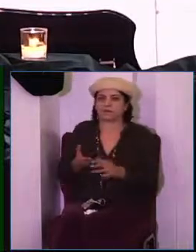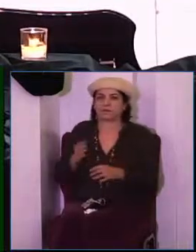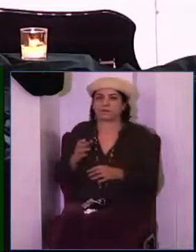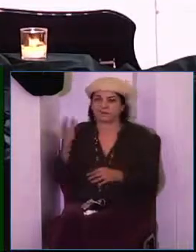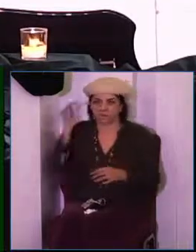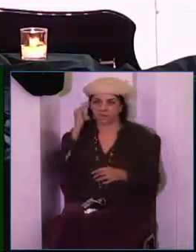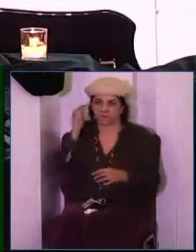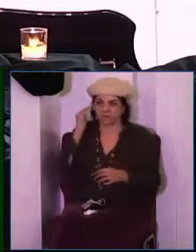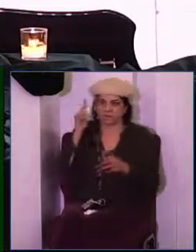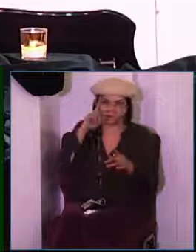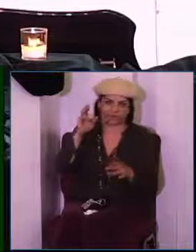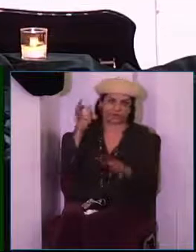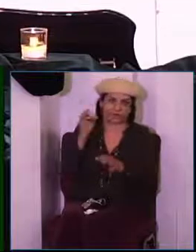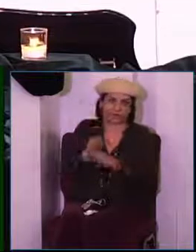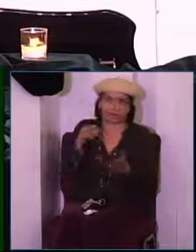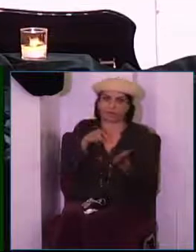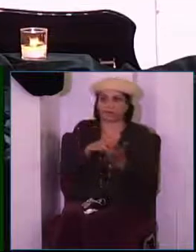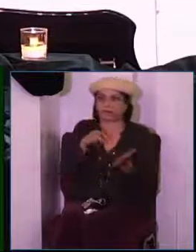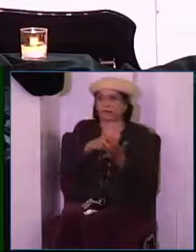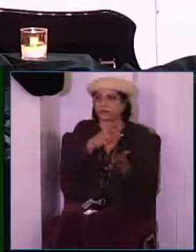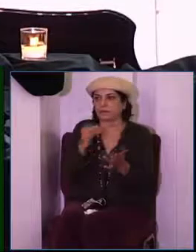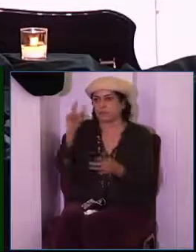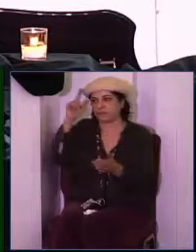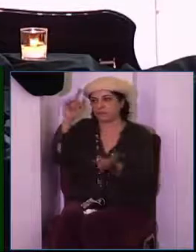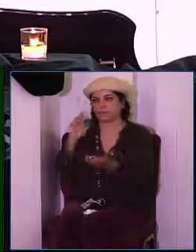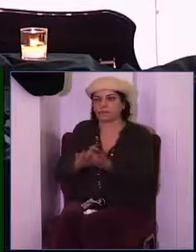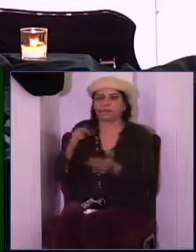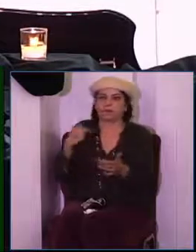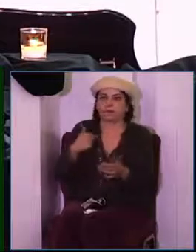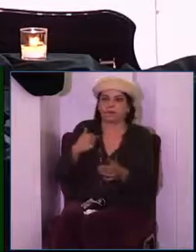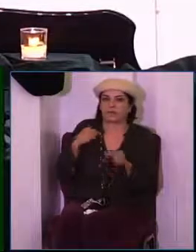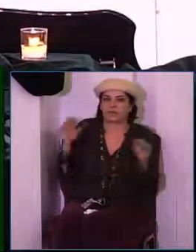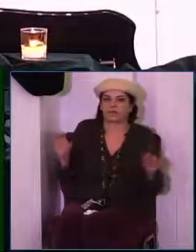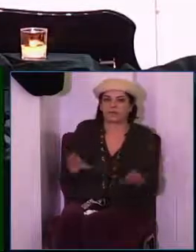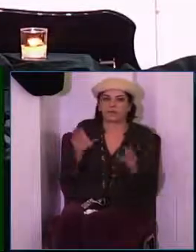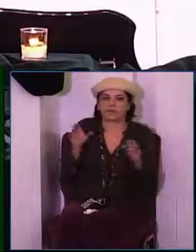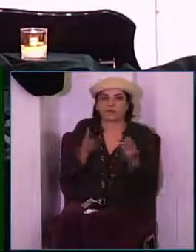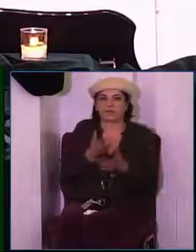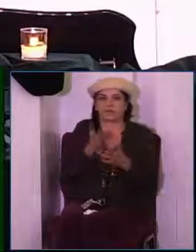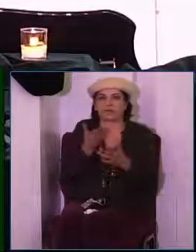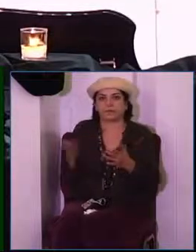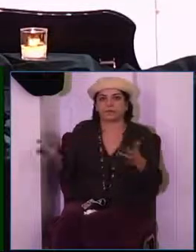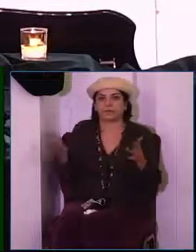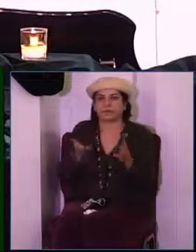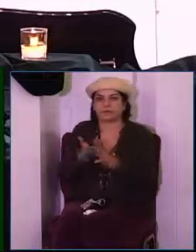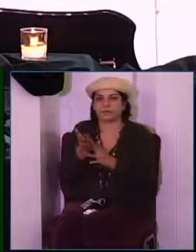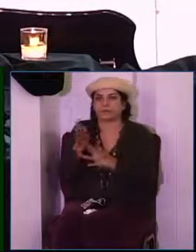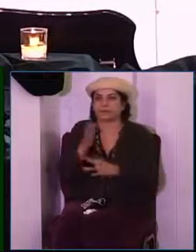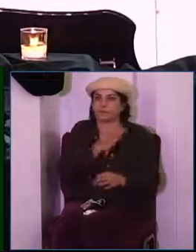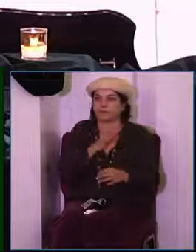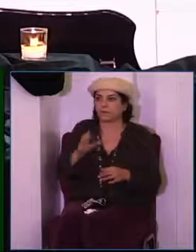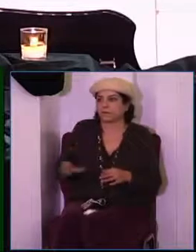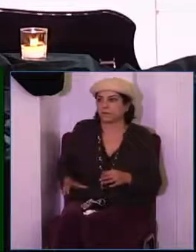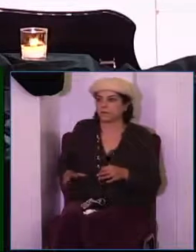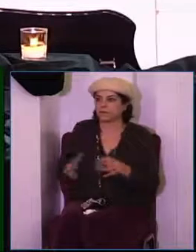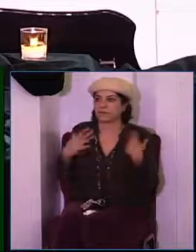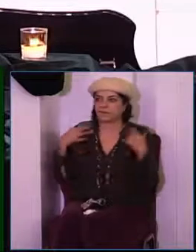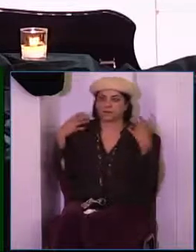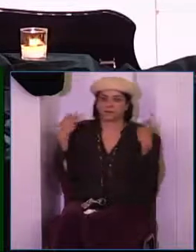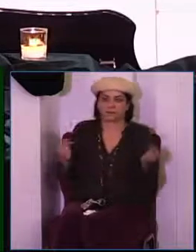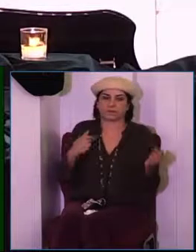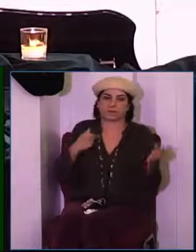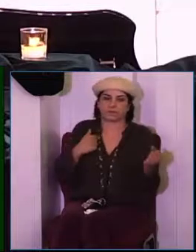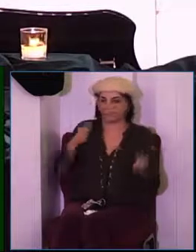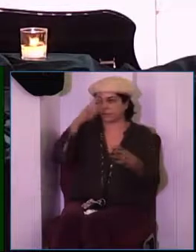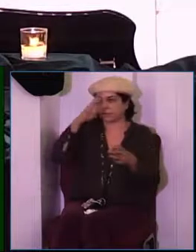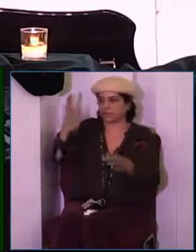I know, faith, standing and believing, I can do all things through Christ who